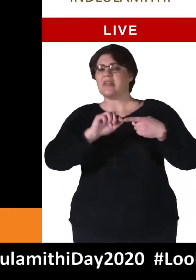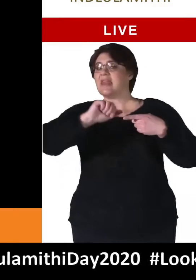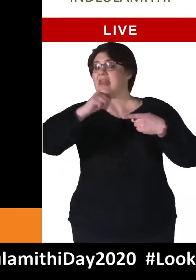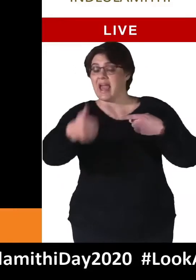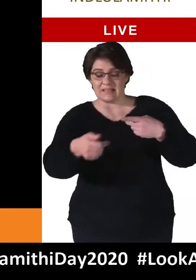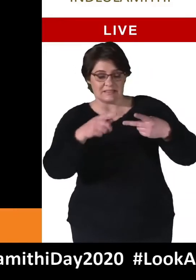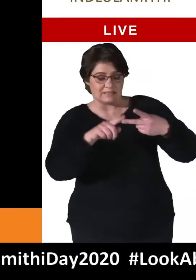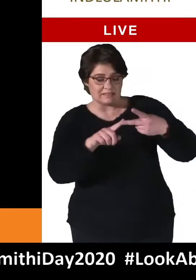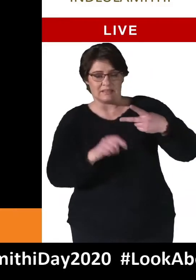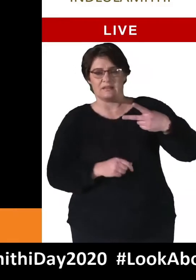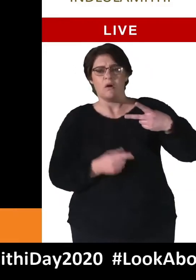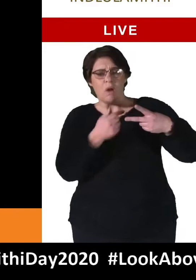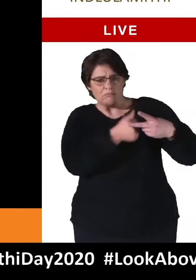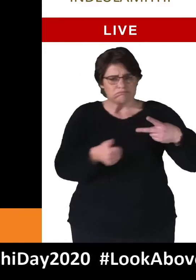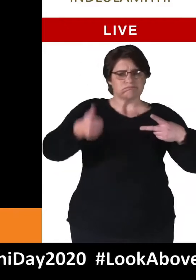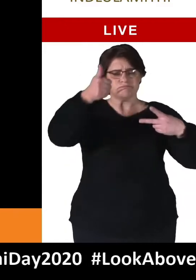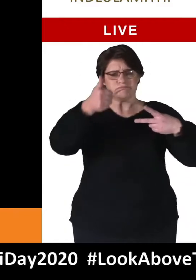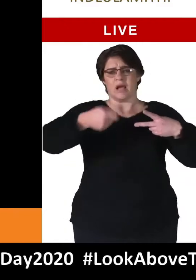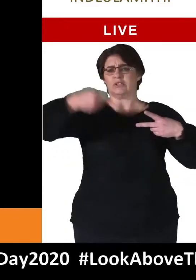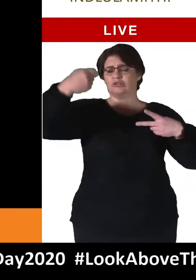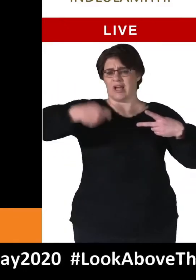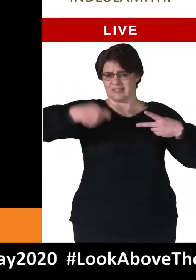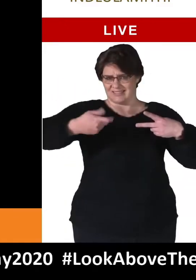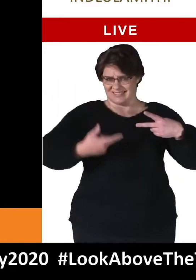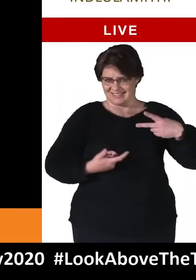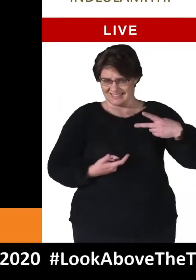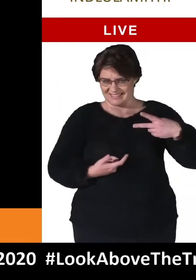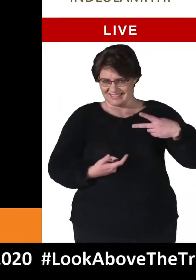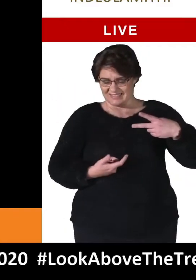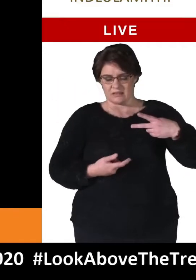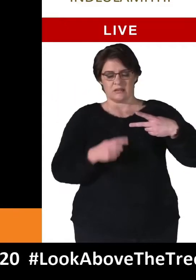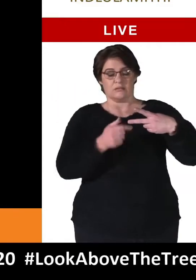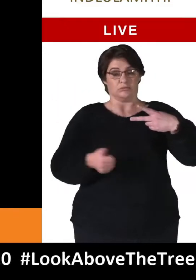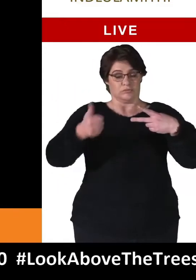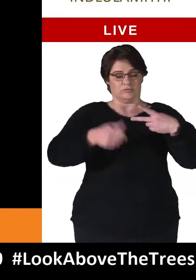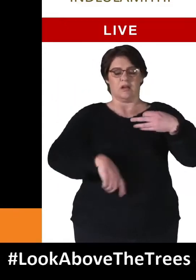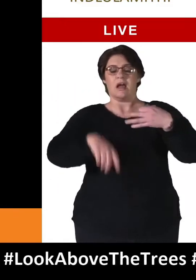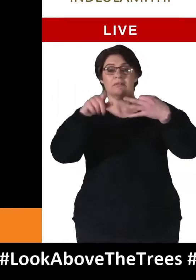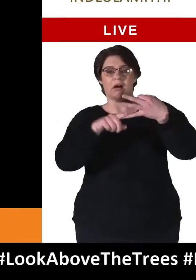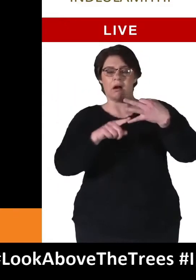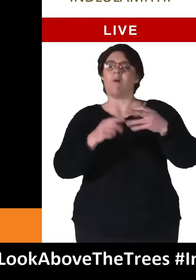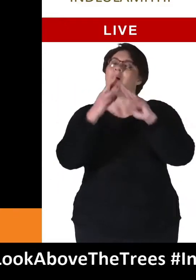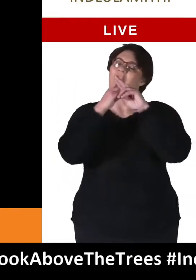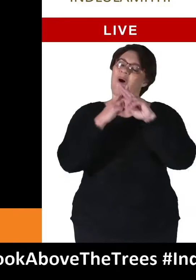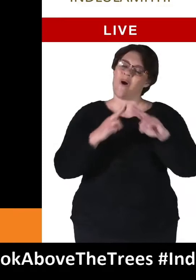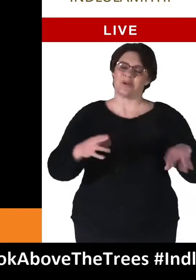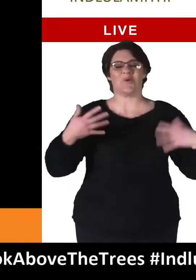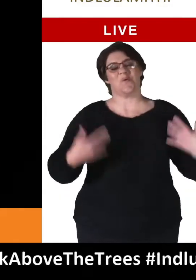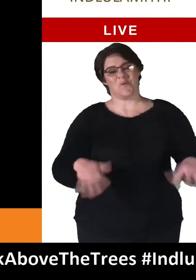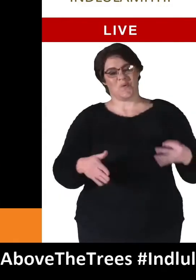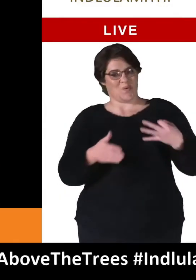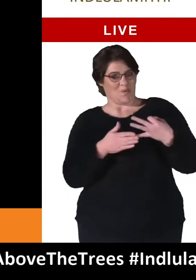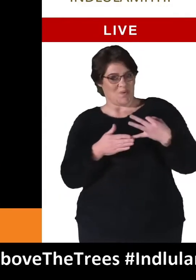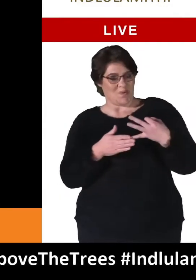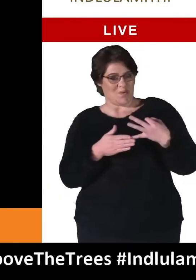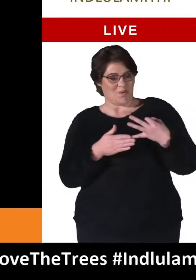were able to get the head of the judiciary, the chief justice. And today we are so honored to